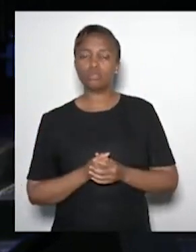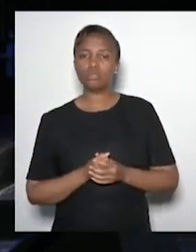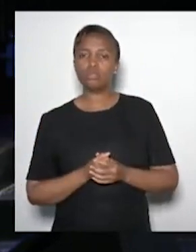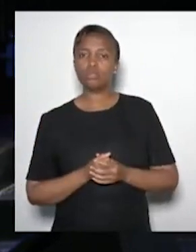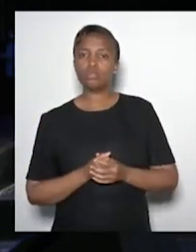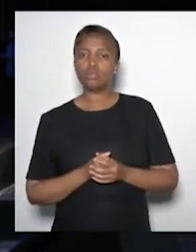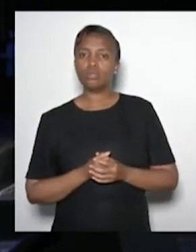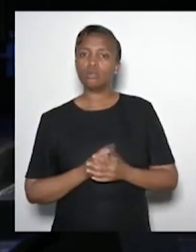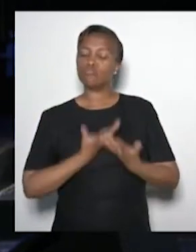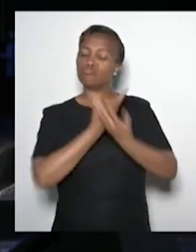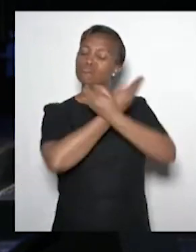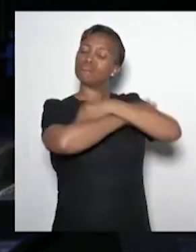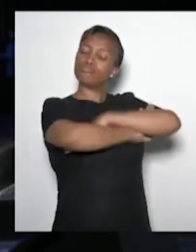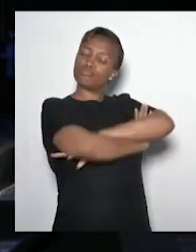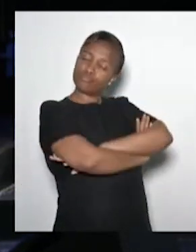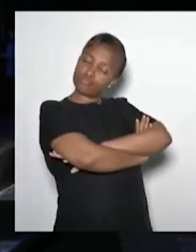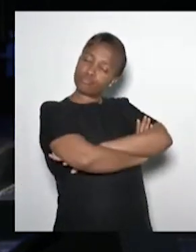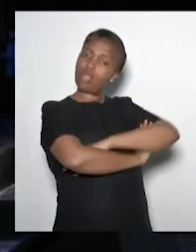Fold my arms.